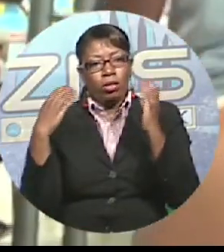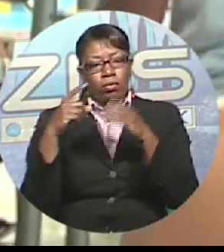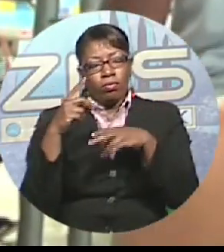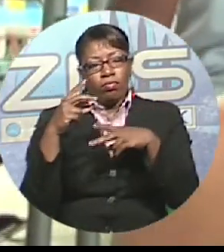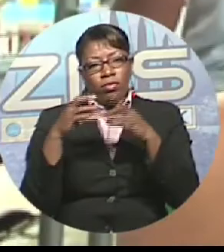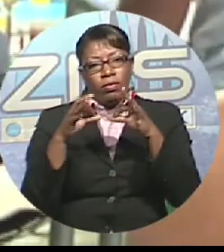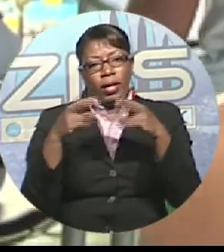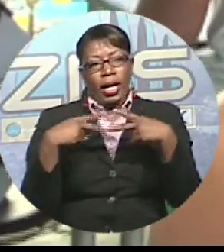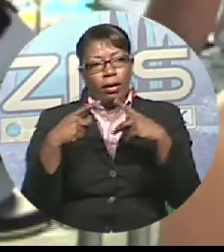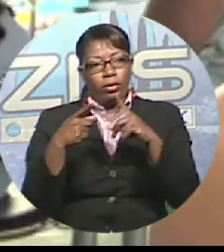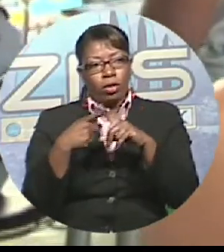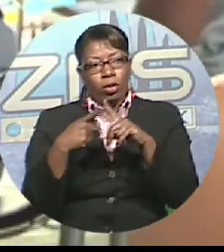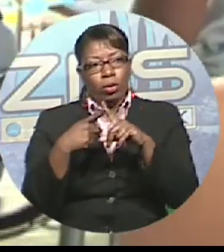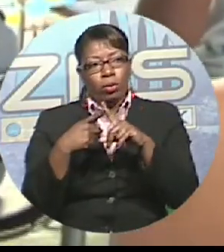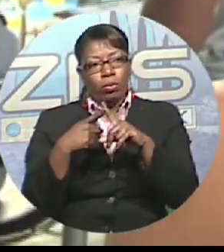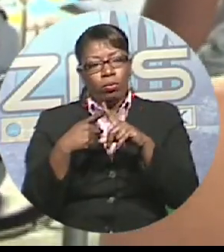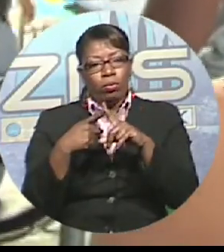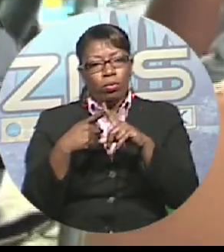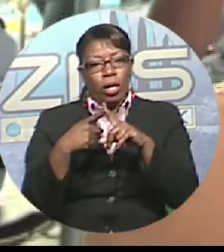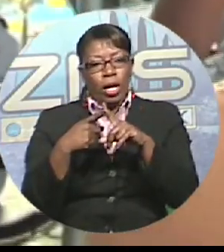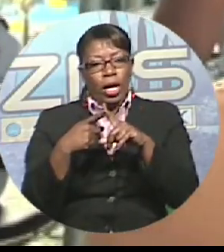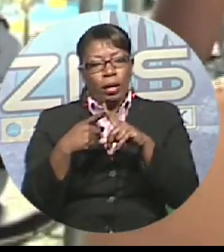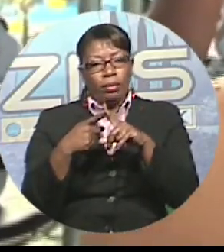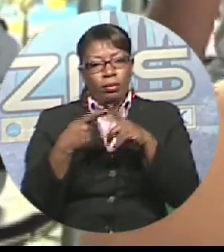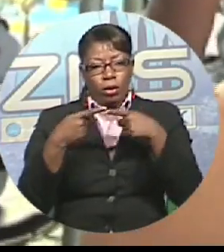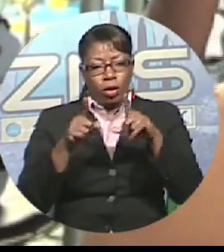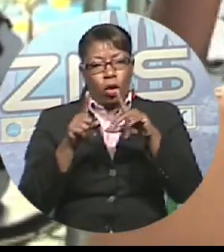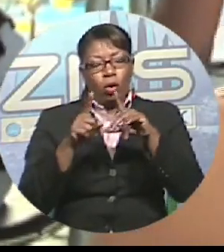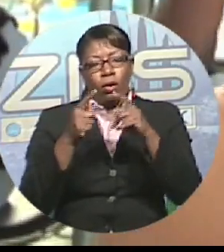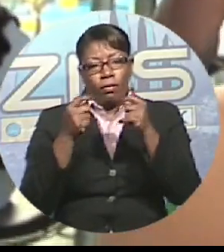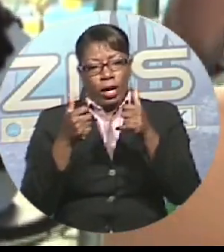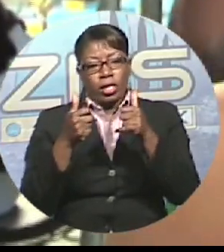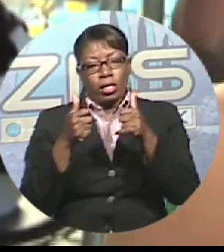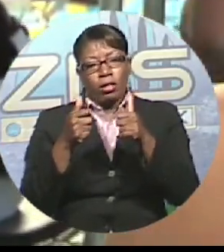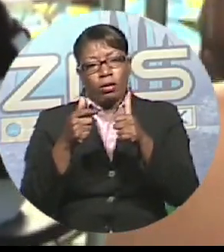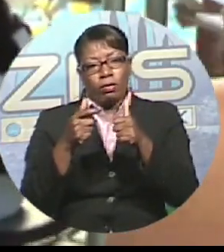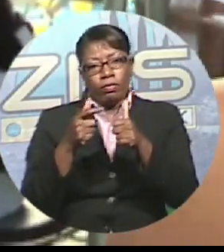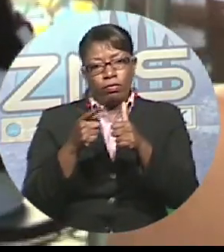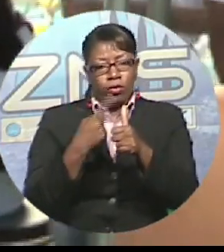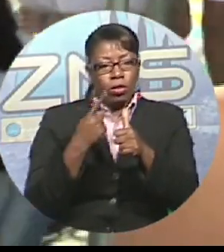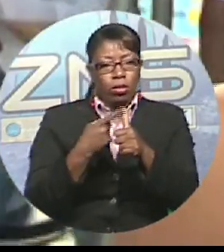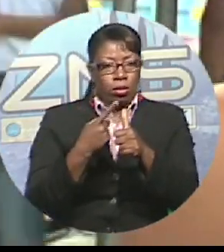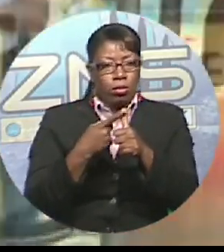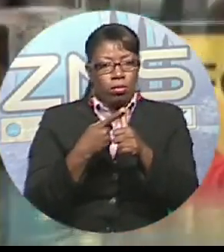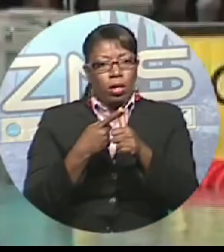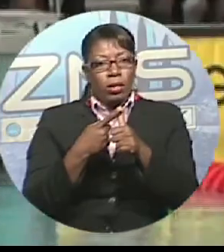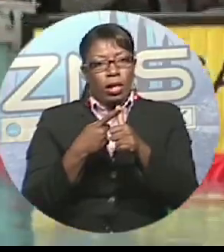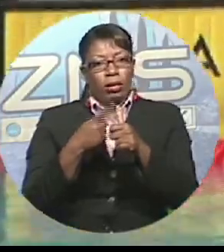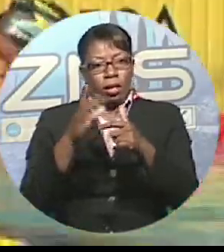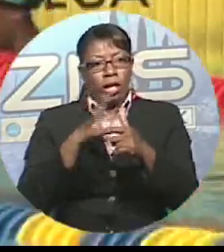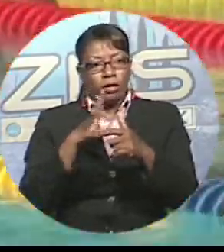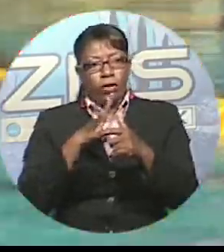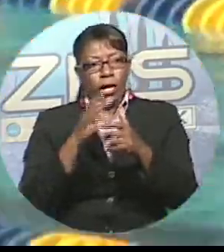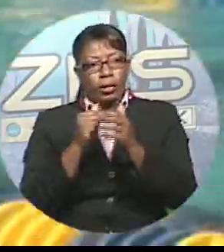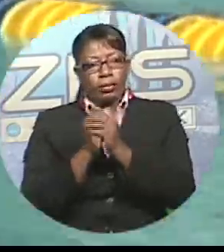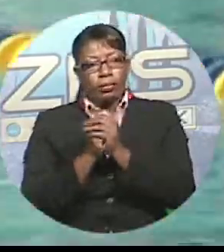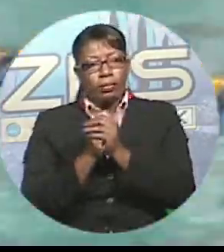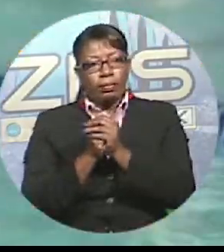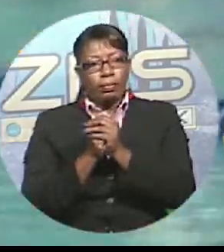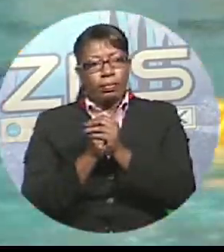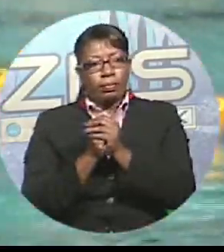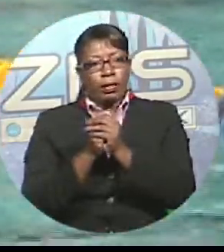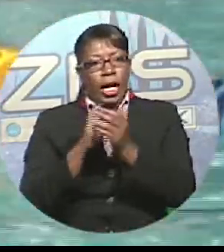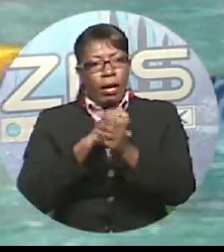have to sprint the first 100, it's okay, and slow down as long as I'm up there. I have a strategy